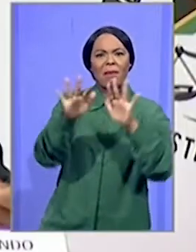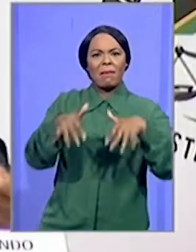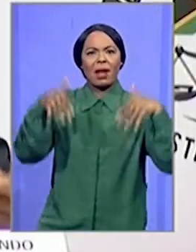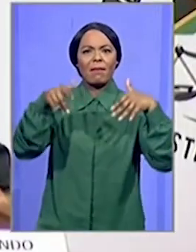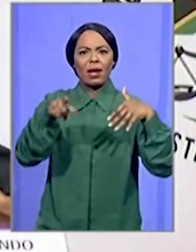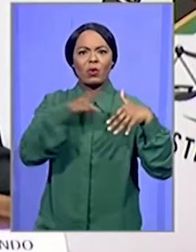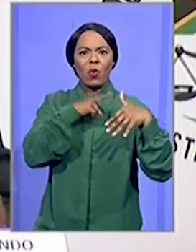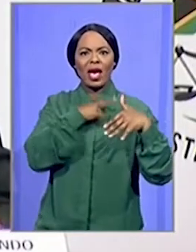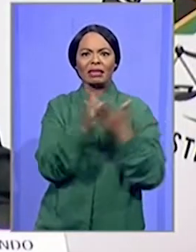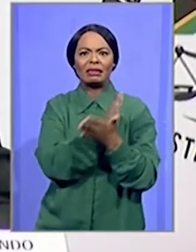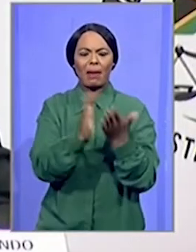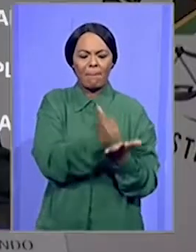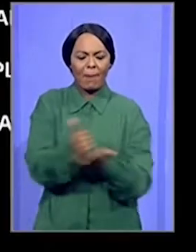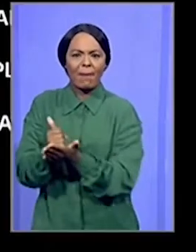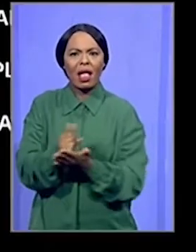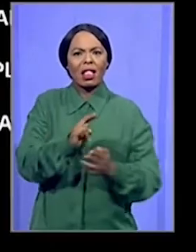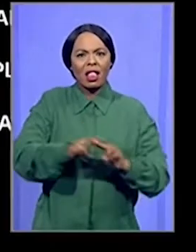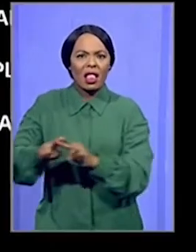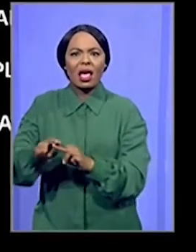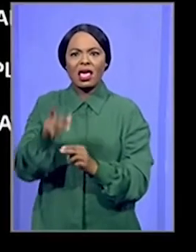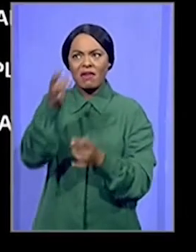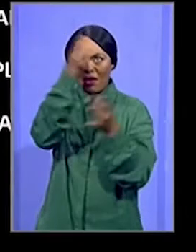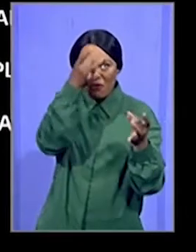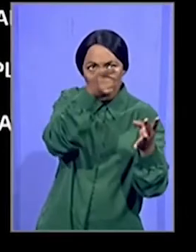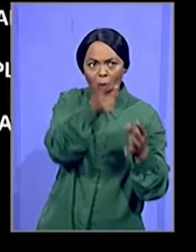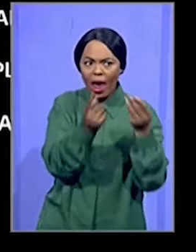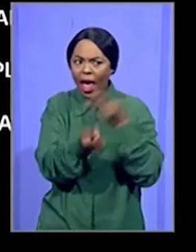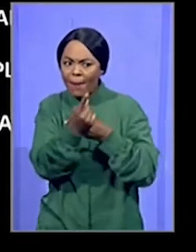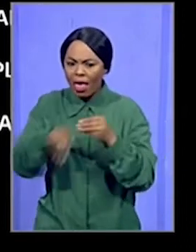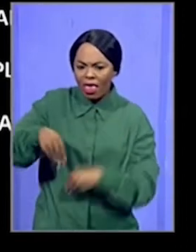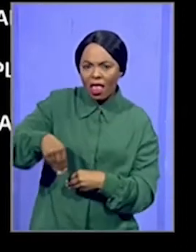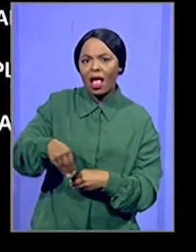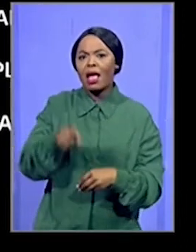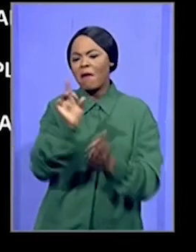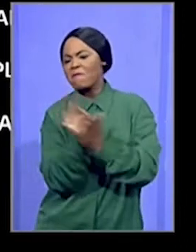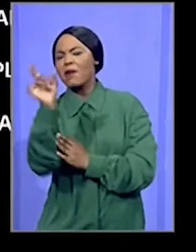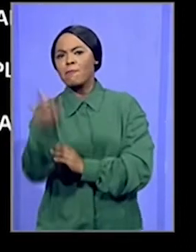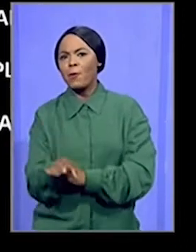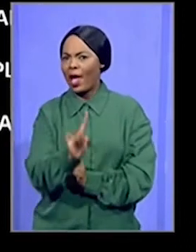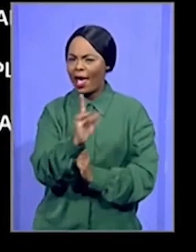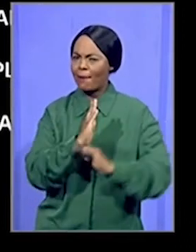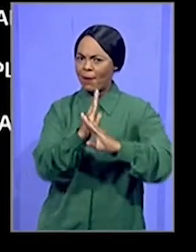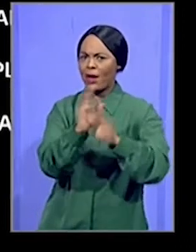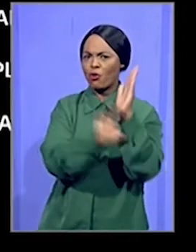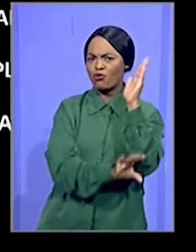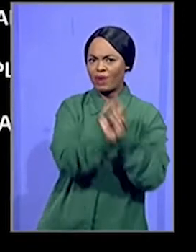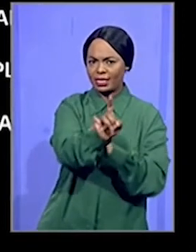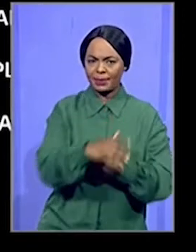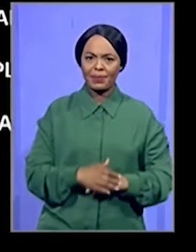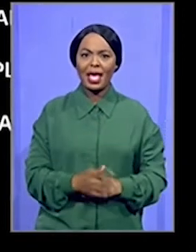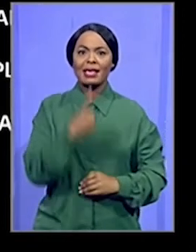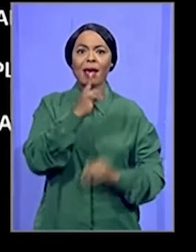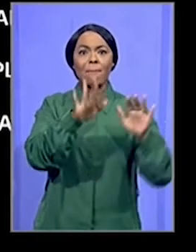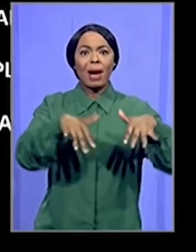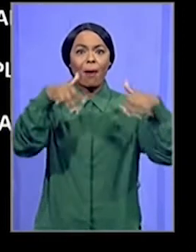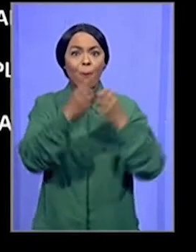ditulo tša wona ge a lomile mmuso tsebe ka ditiro tša bosenyi ka gare ga mokgatlo a bo bona. Go šišinywa le gore mapalamente a